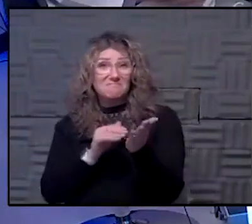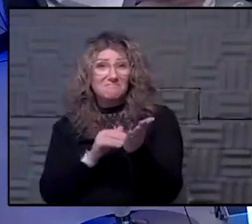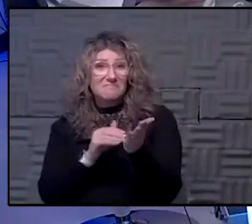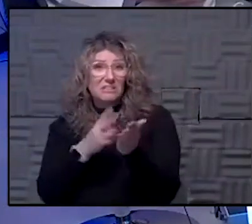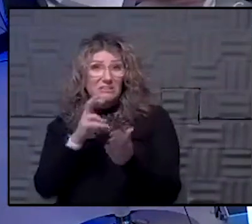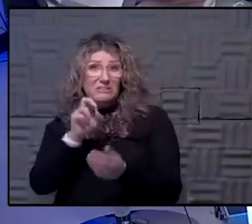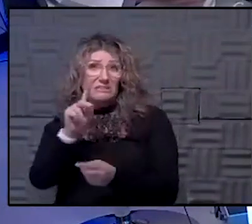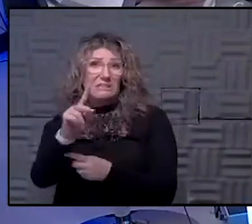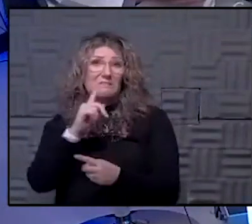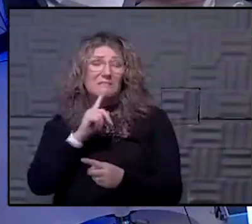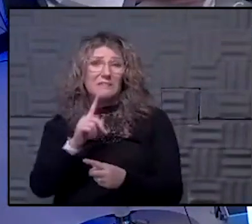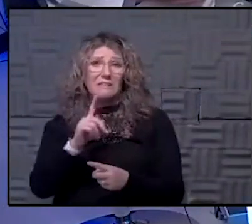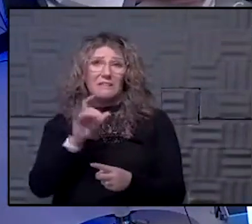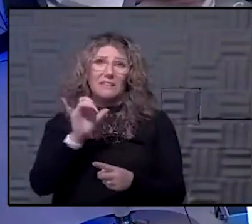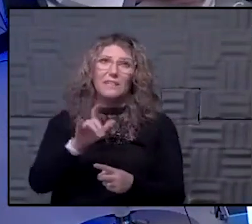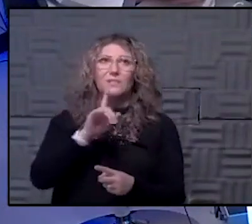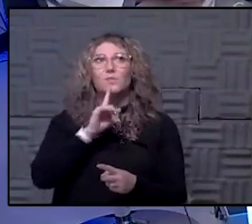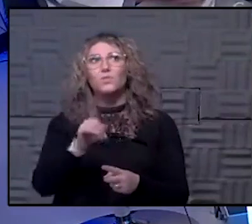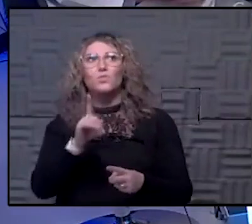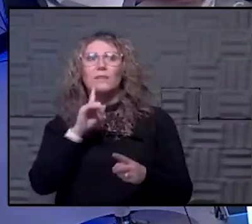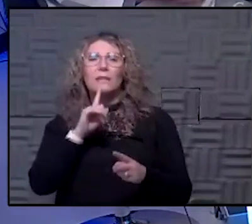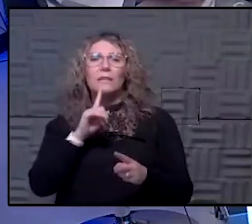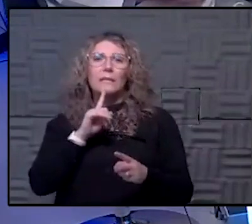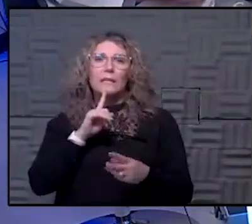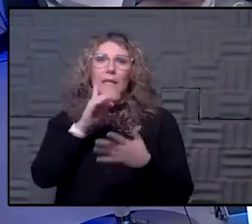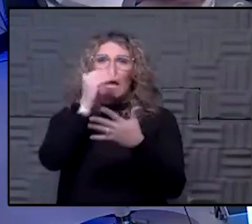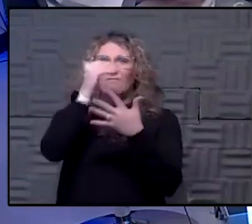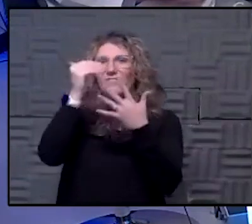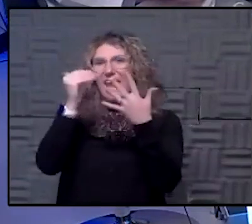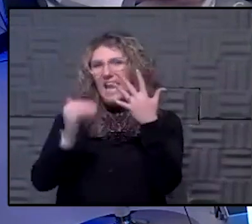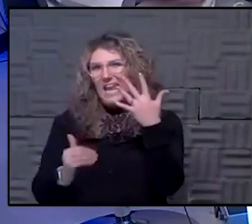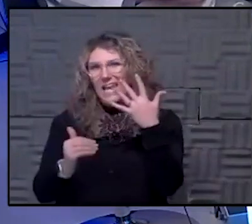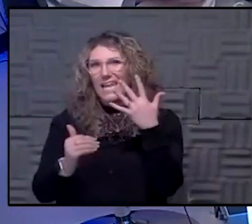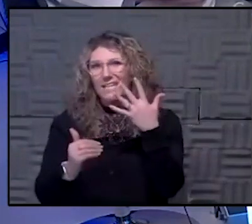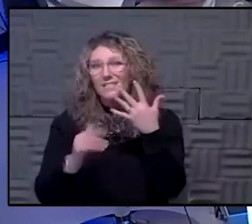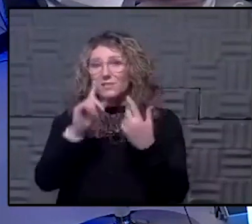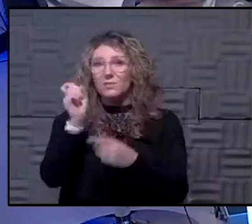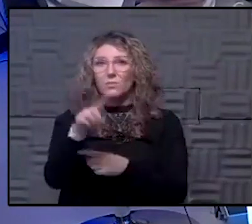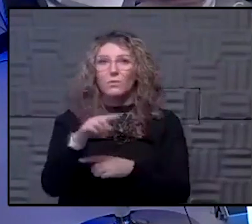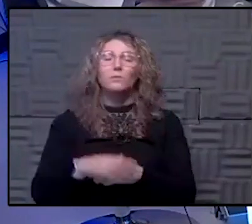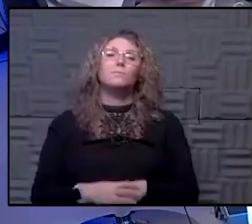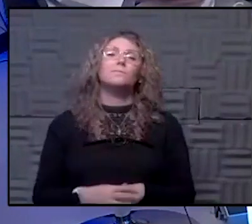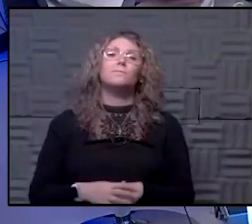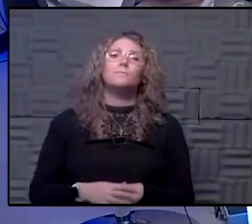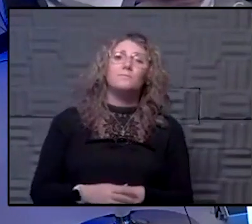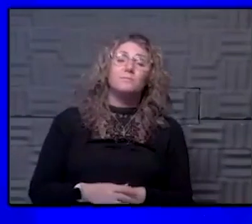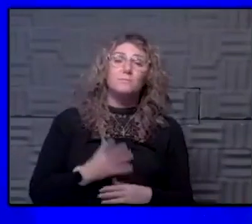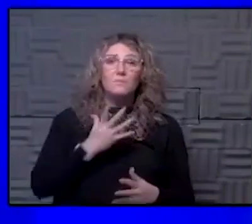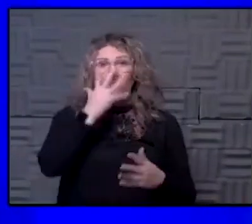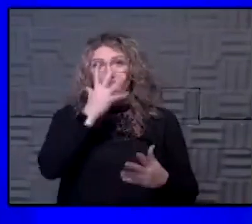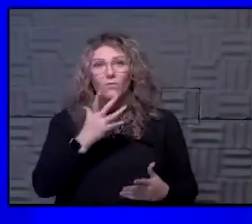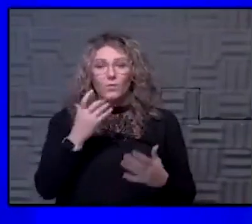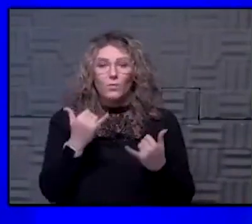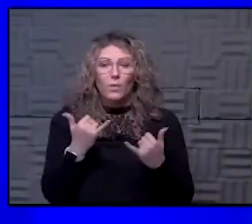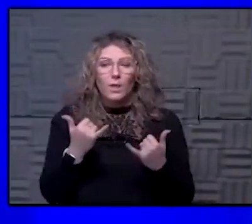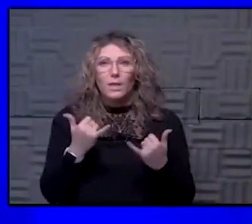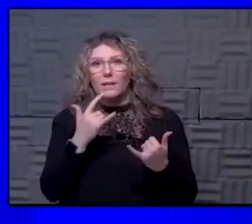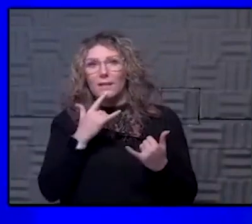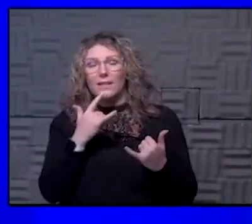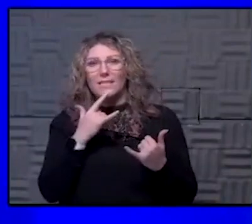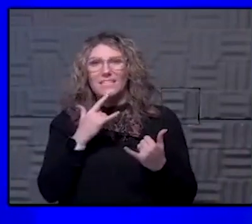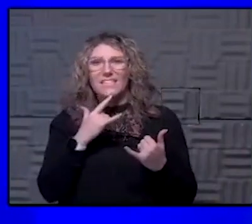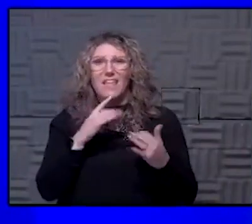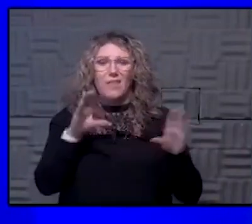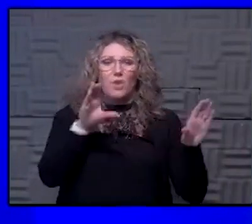is really a class question, or a phase question, not class phase. Yeah, I think it is kind of, unfortunately right now, it is kind of the